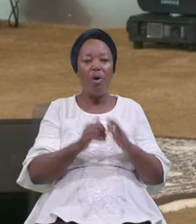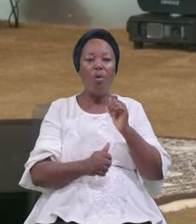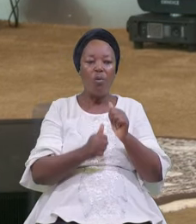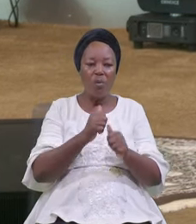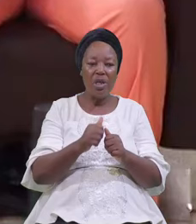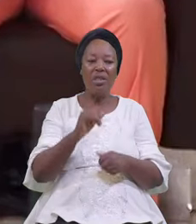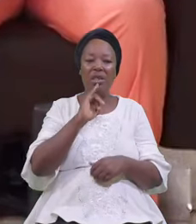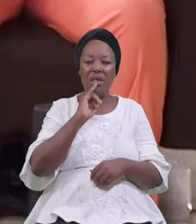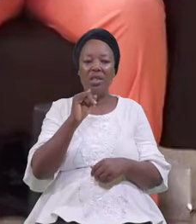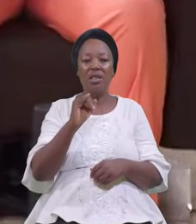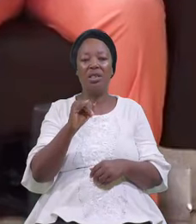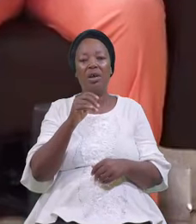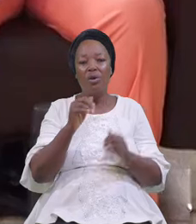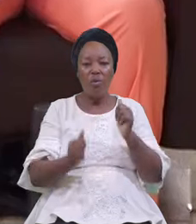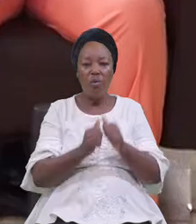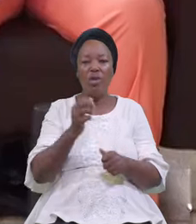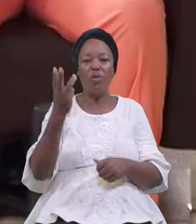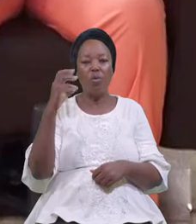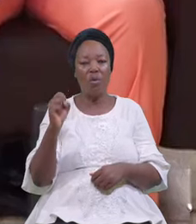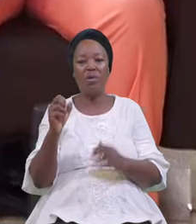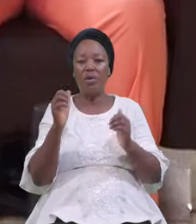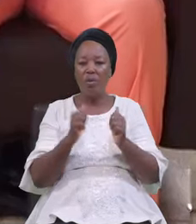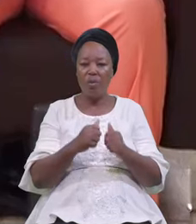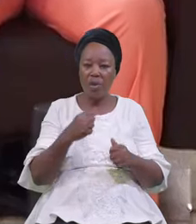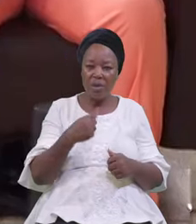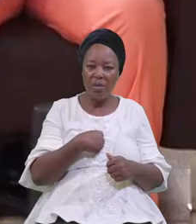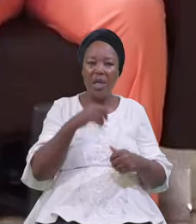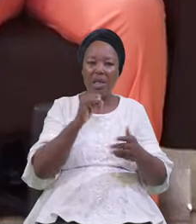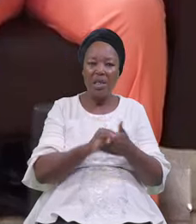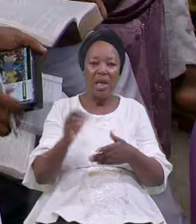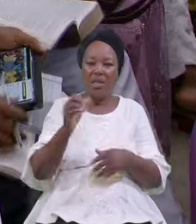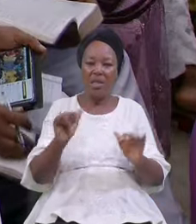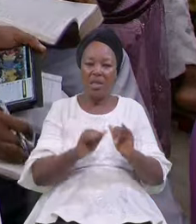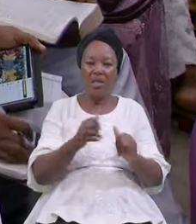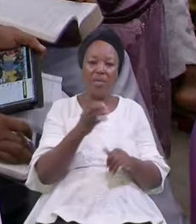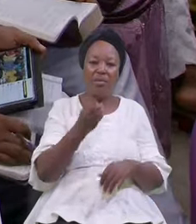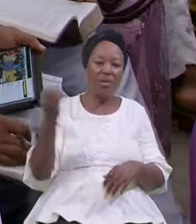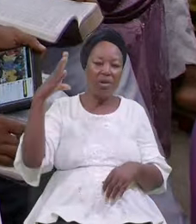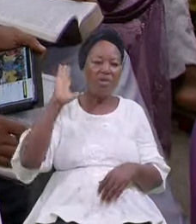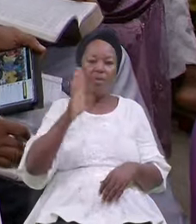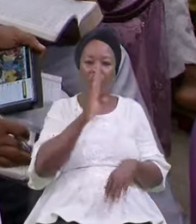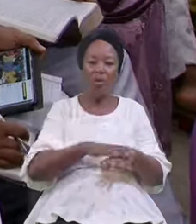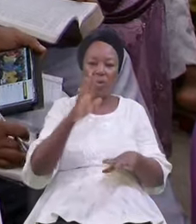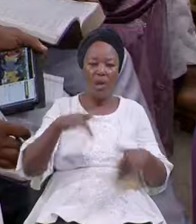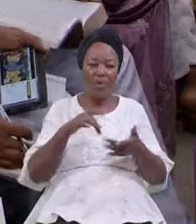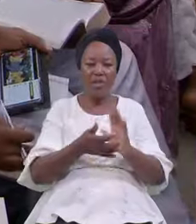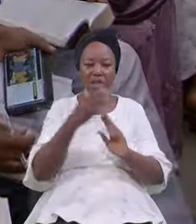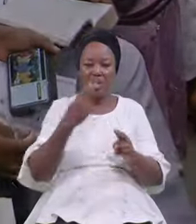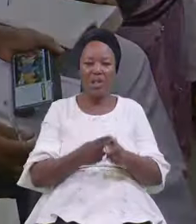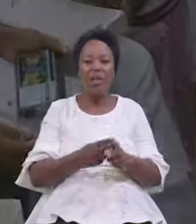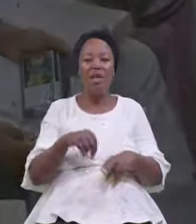which was with me. That same grace will be upon your life. Look at verse 58. In